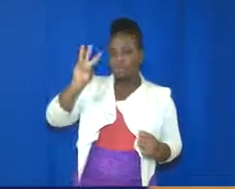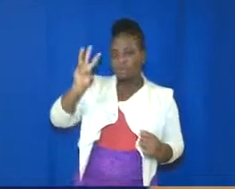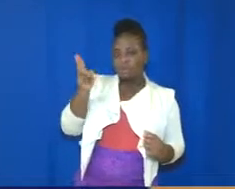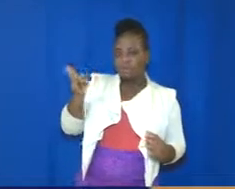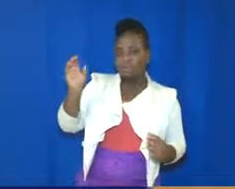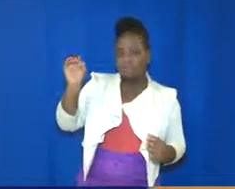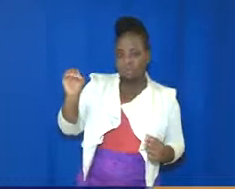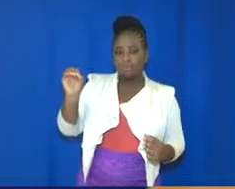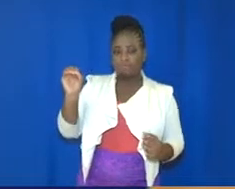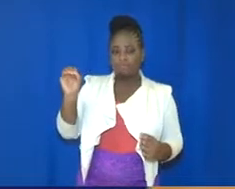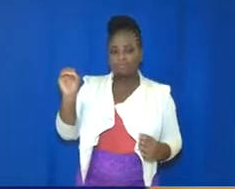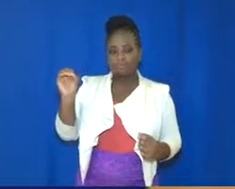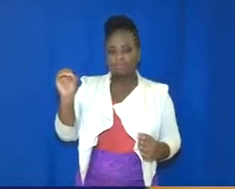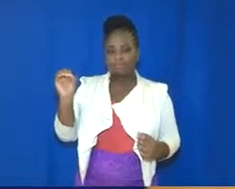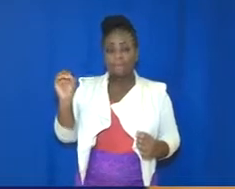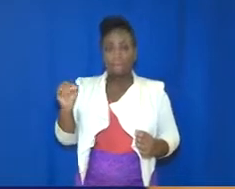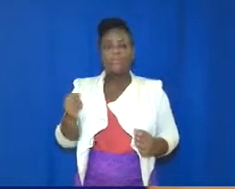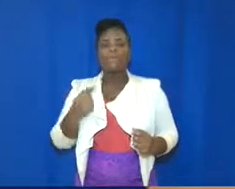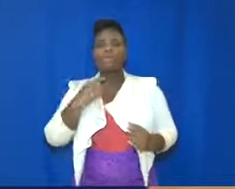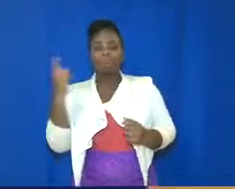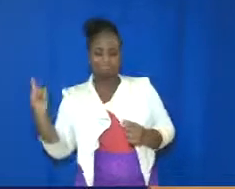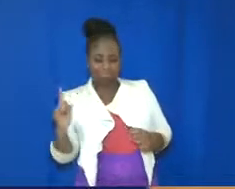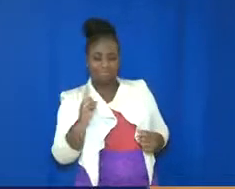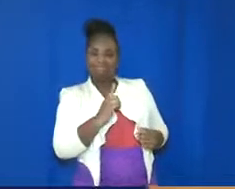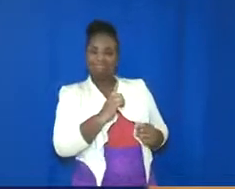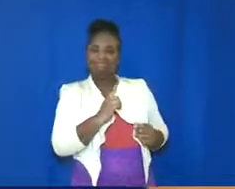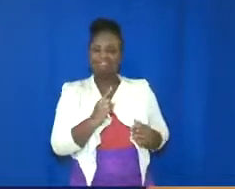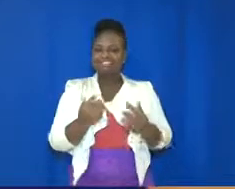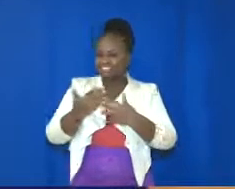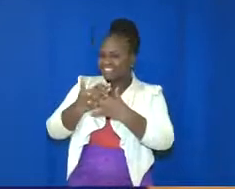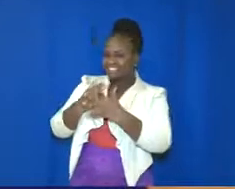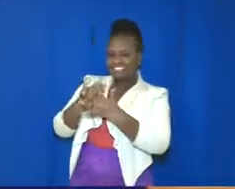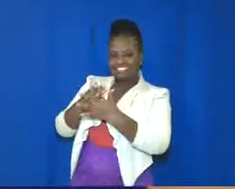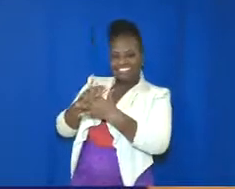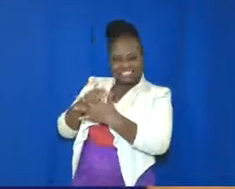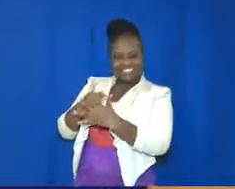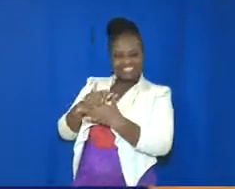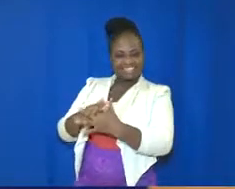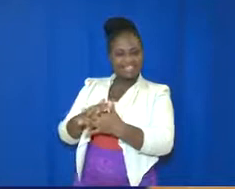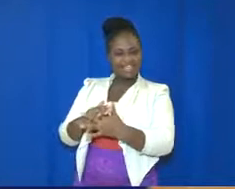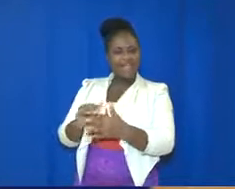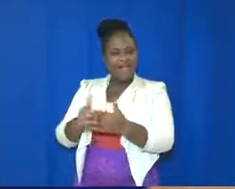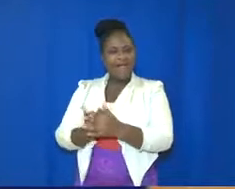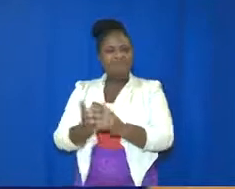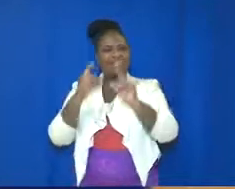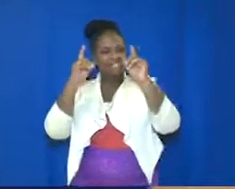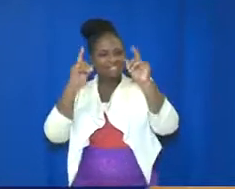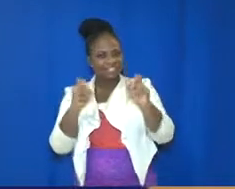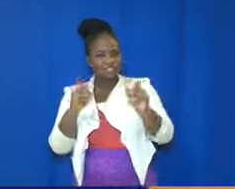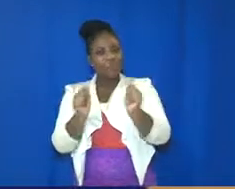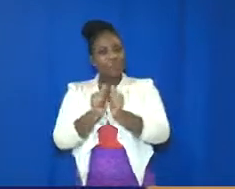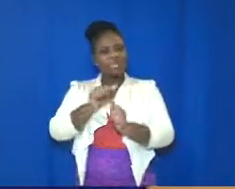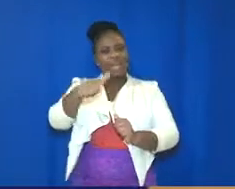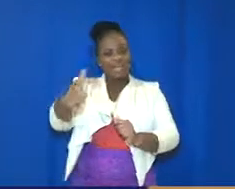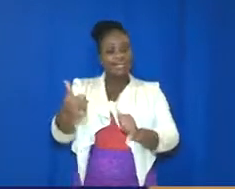Health Organization, WHO, has reached out to us to share our sample pooling experience